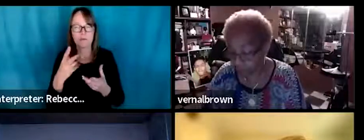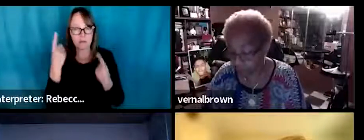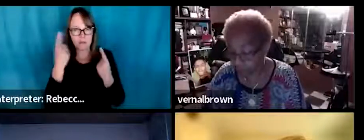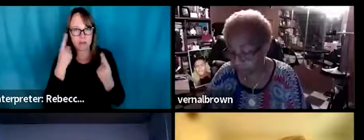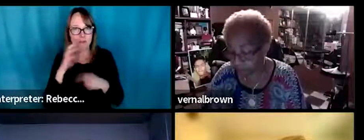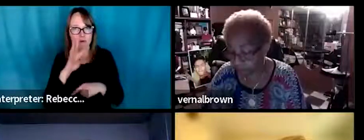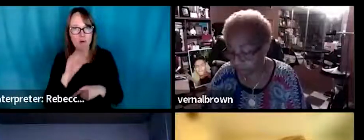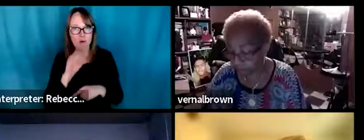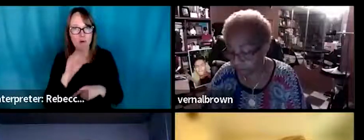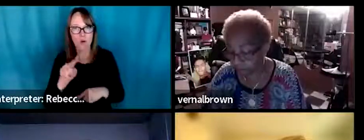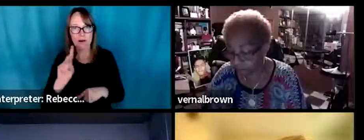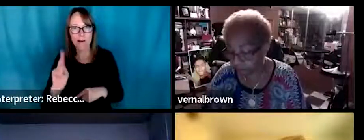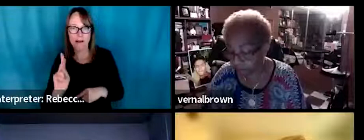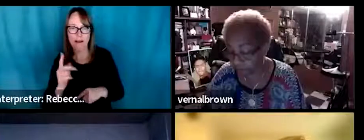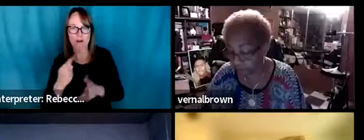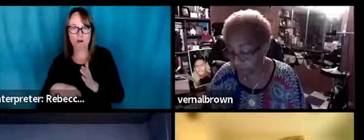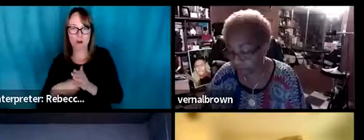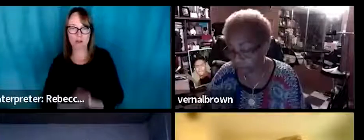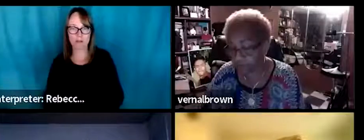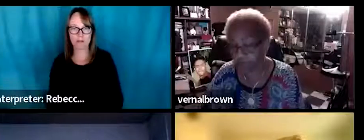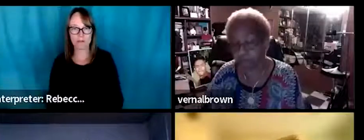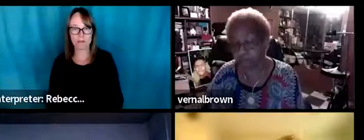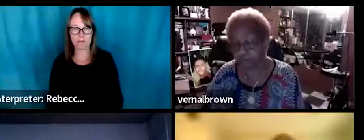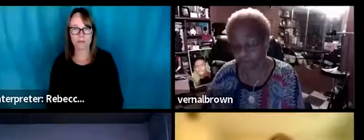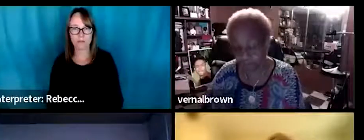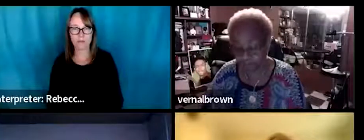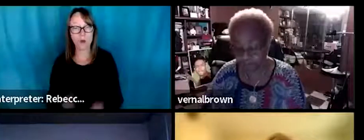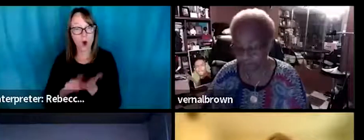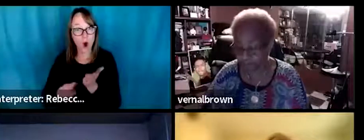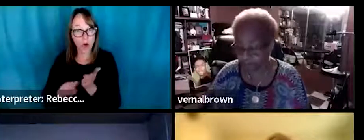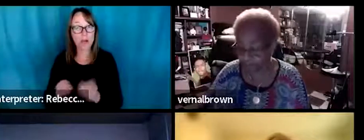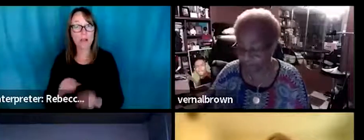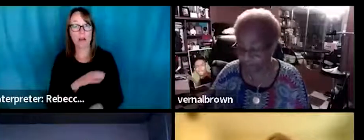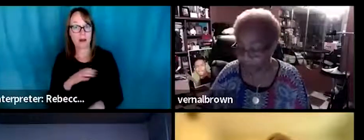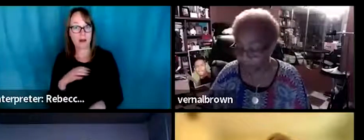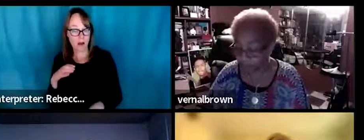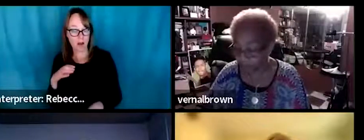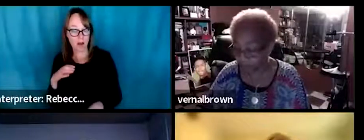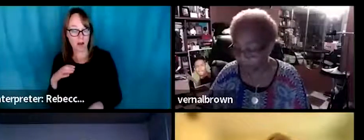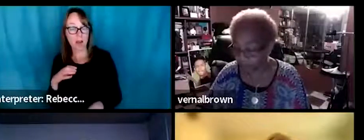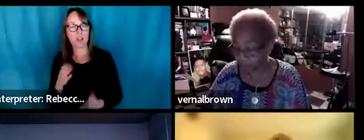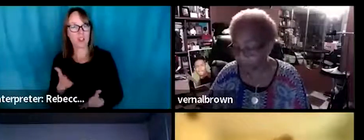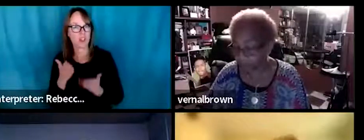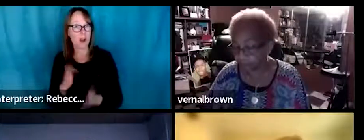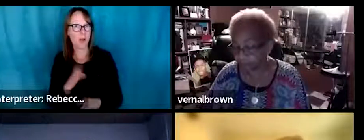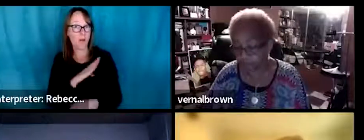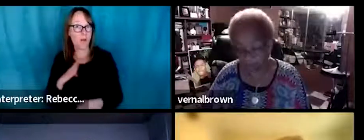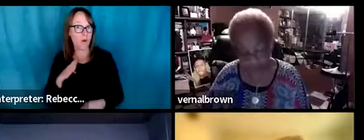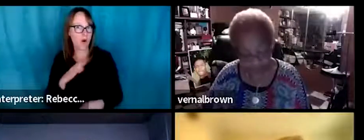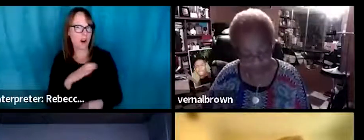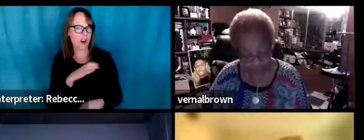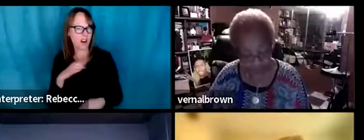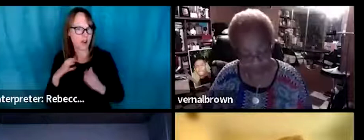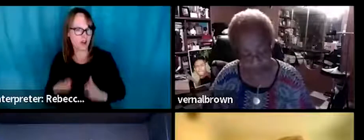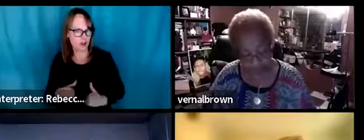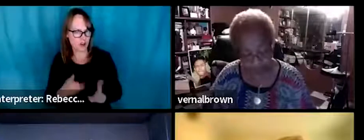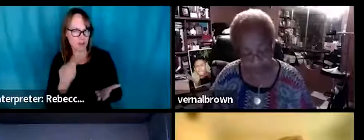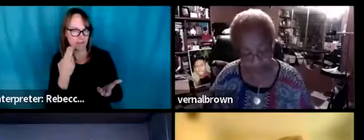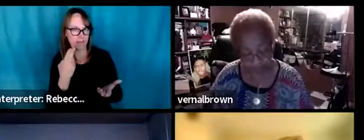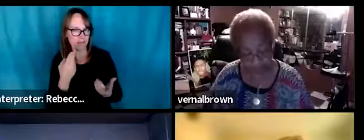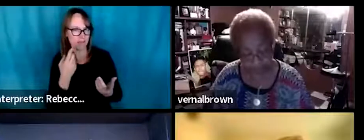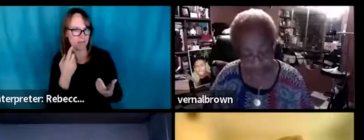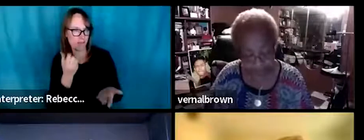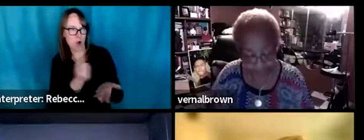and Administration Committee has recommended that the Board of Commissioners approve a five-year contract with UHY LLP for